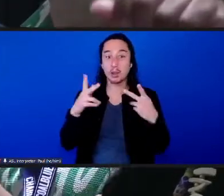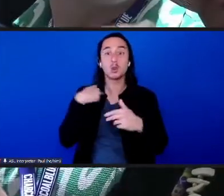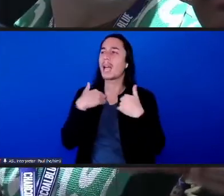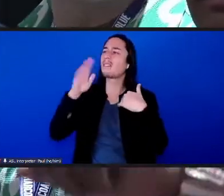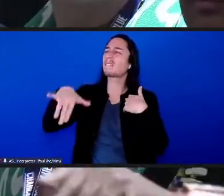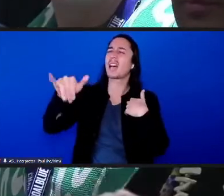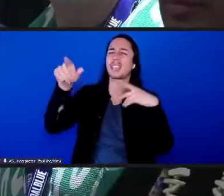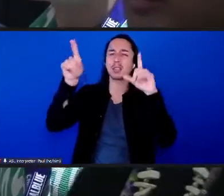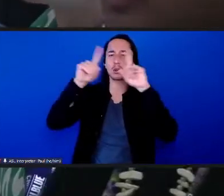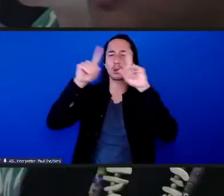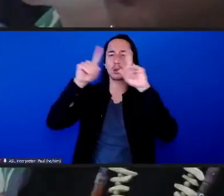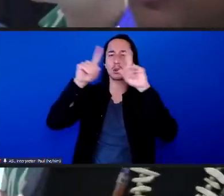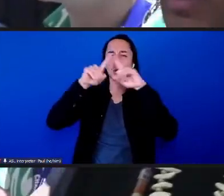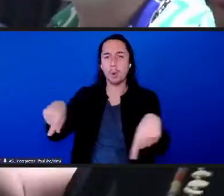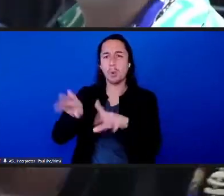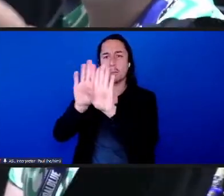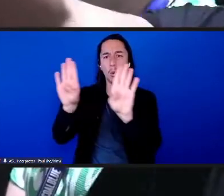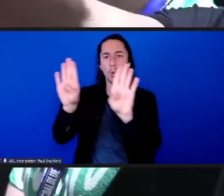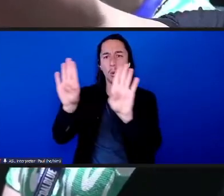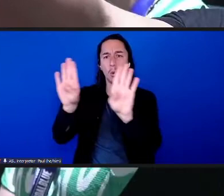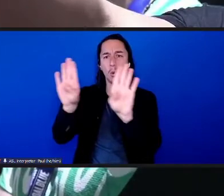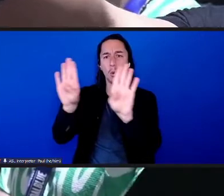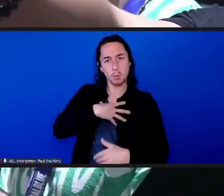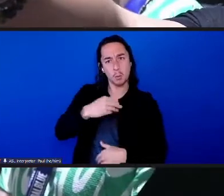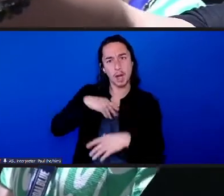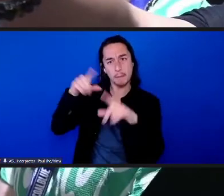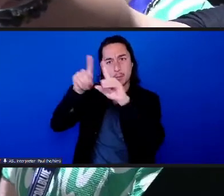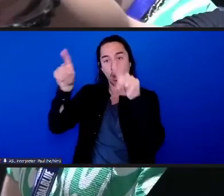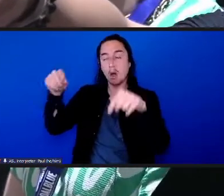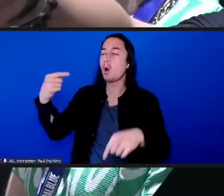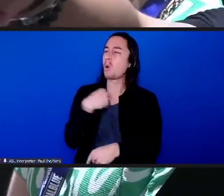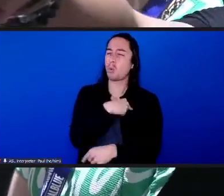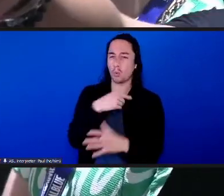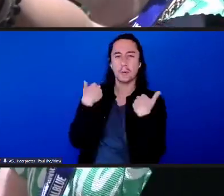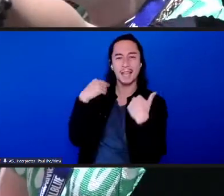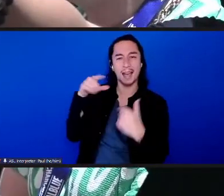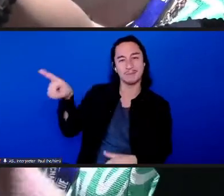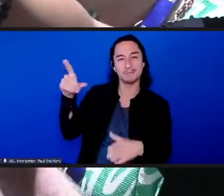little whiteboard? Yes. We got a whiteboard.